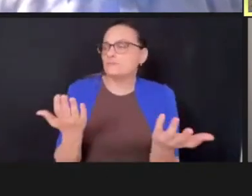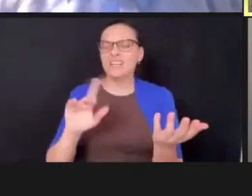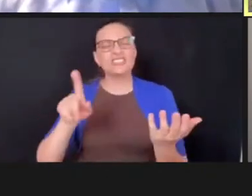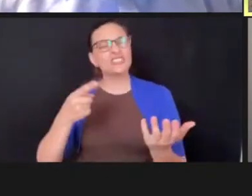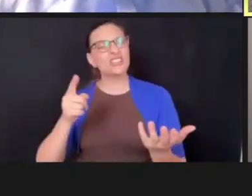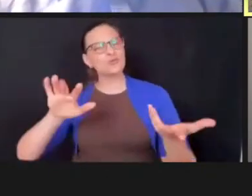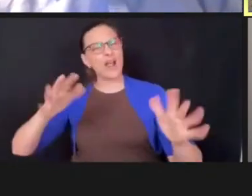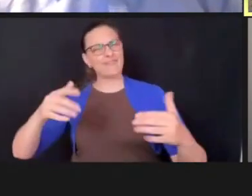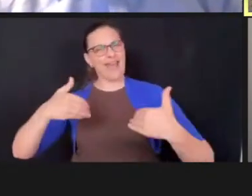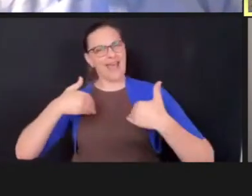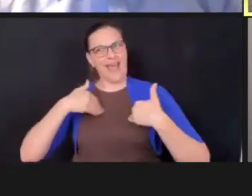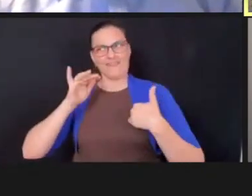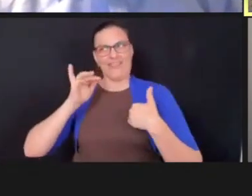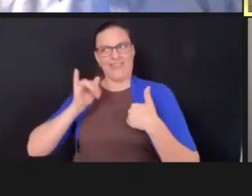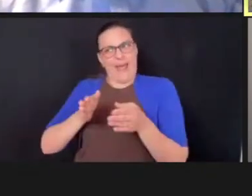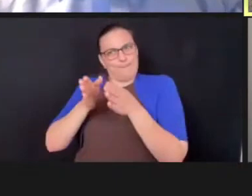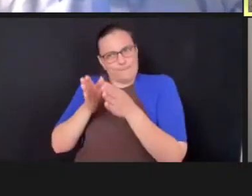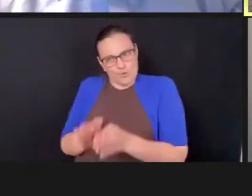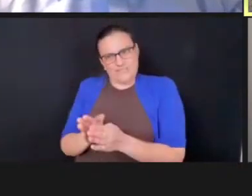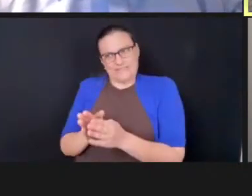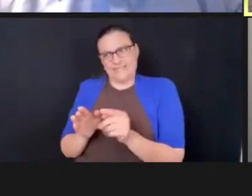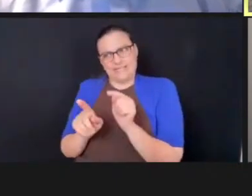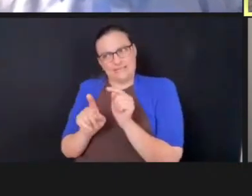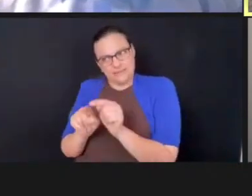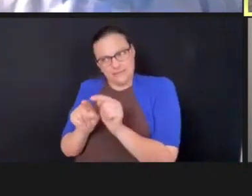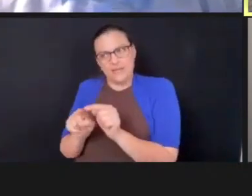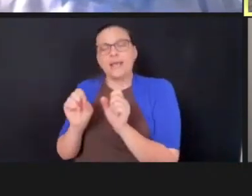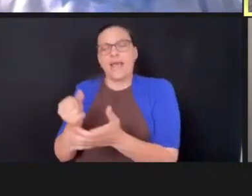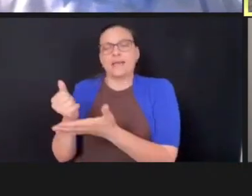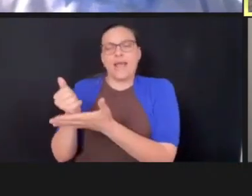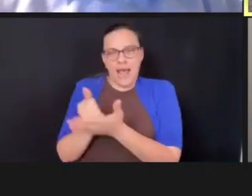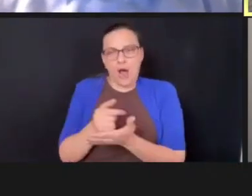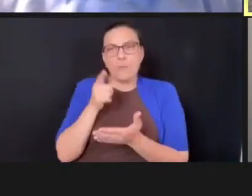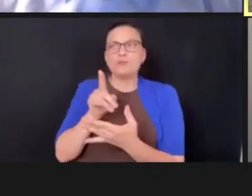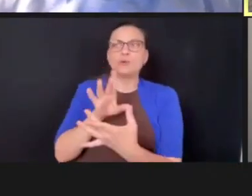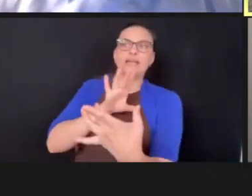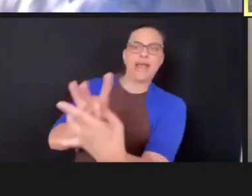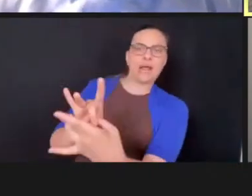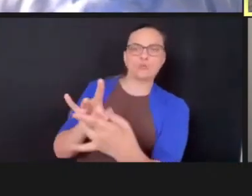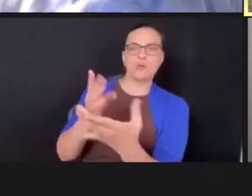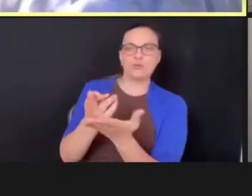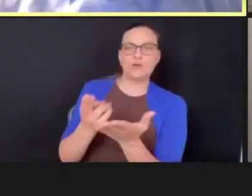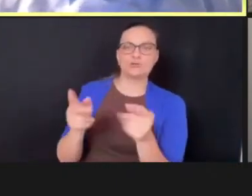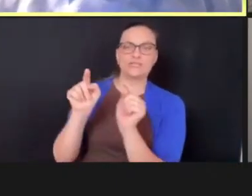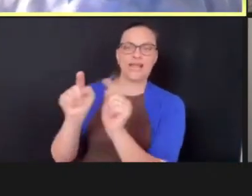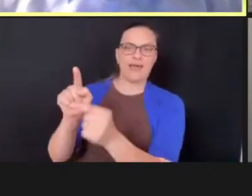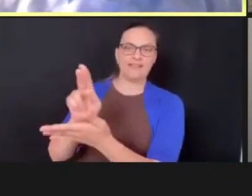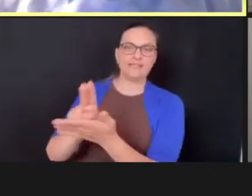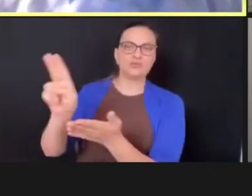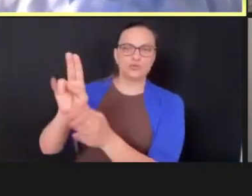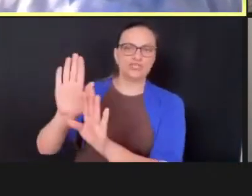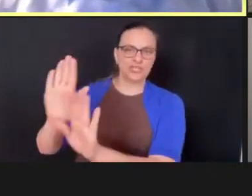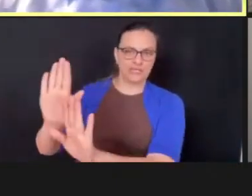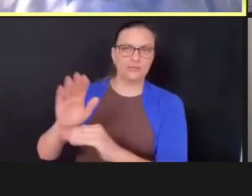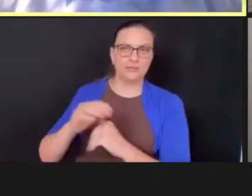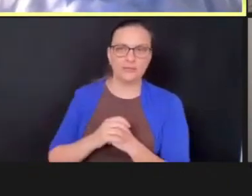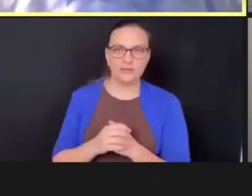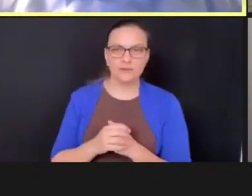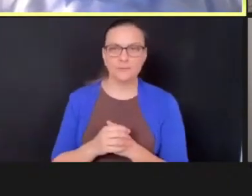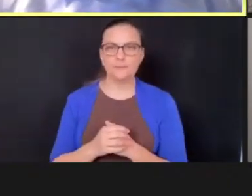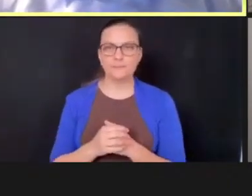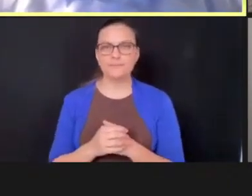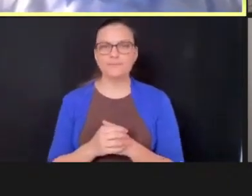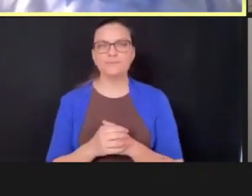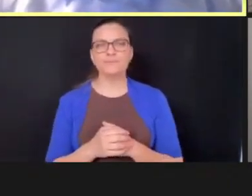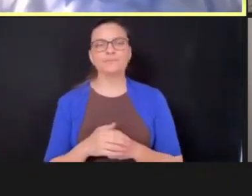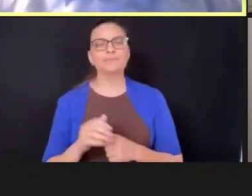that person help you connect with resources at the institution. Yeah. I think too, part of that is don't